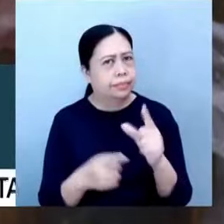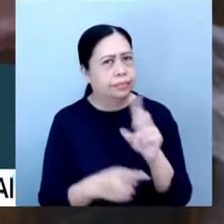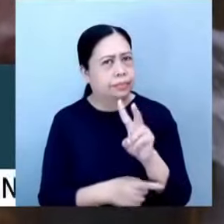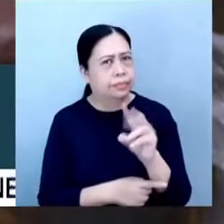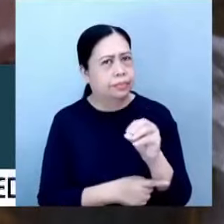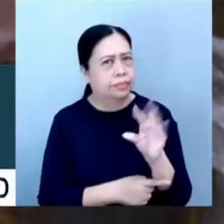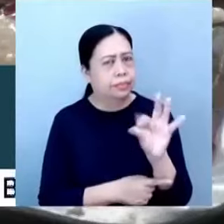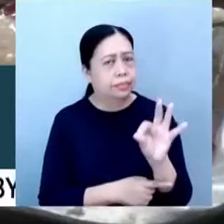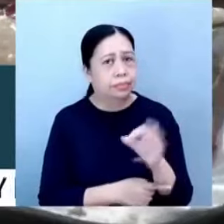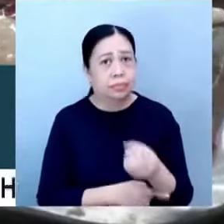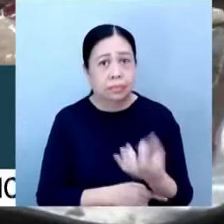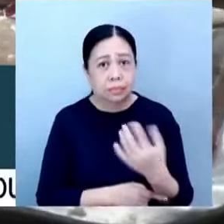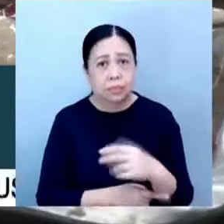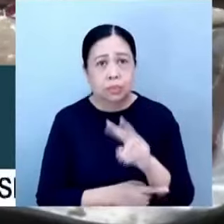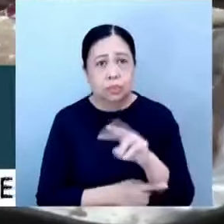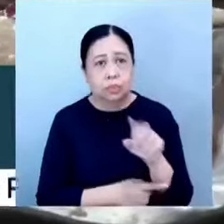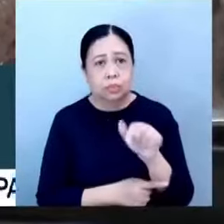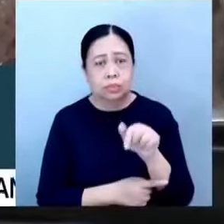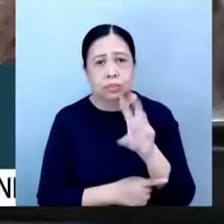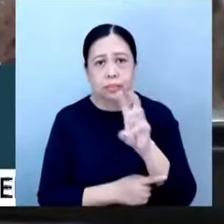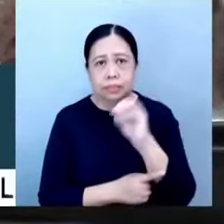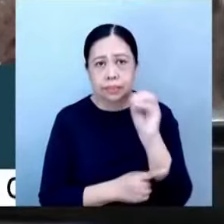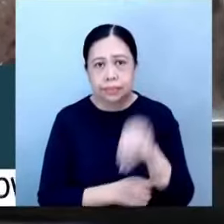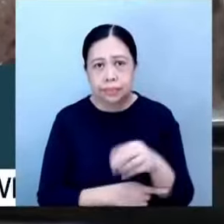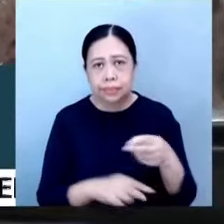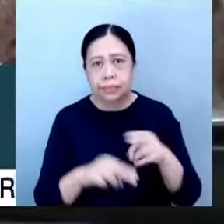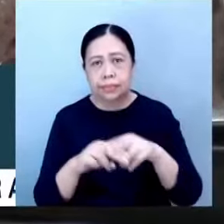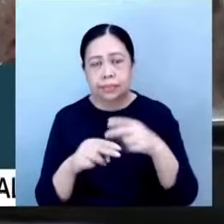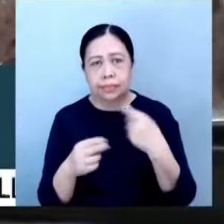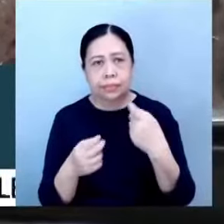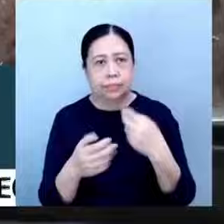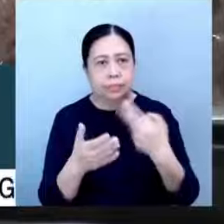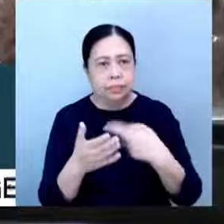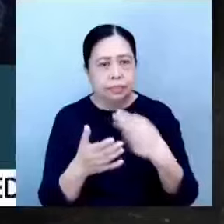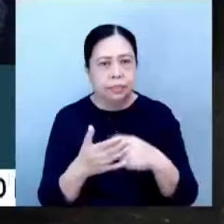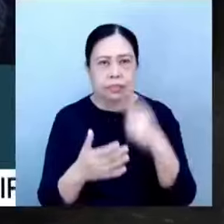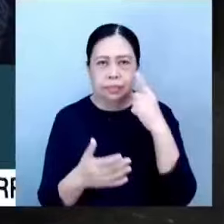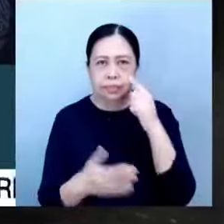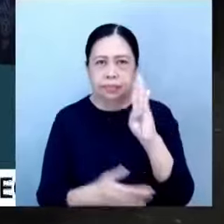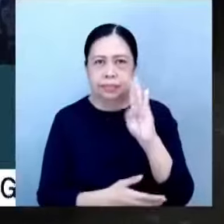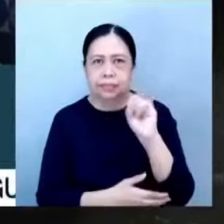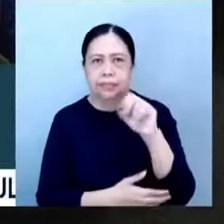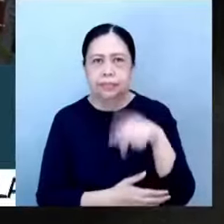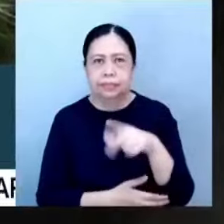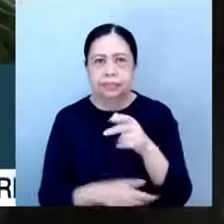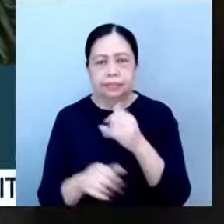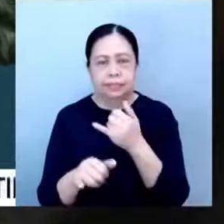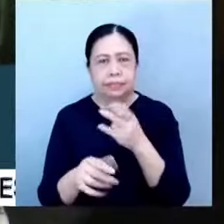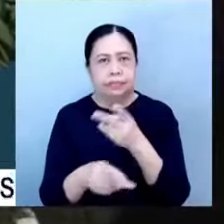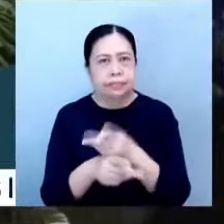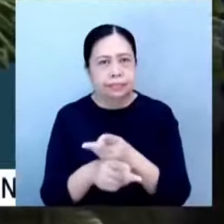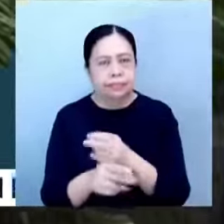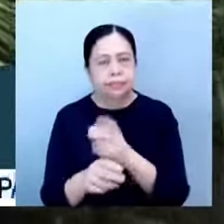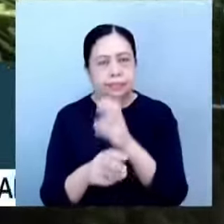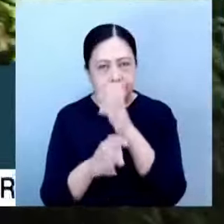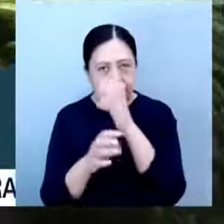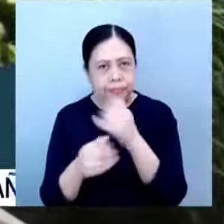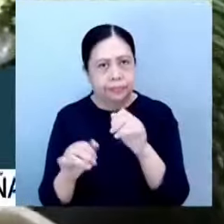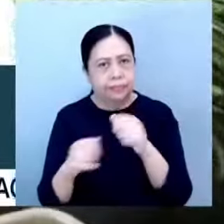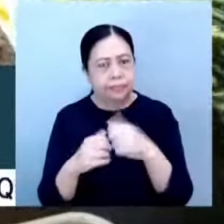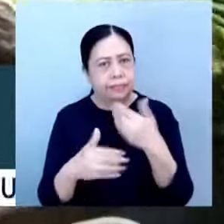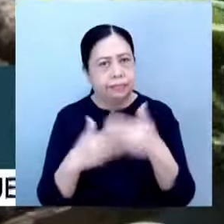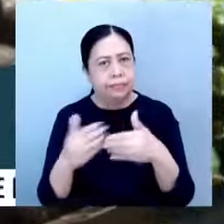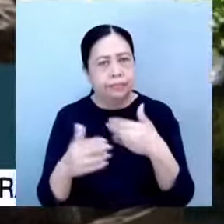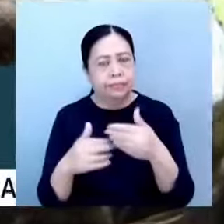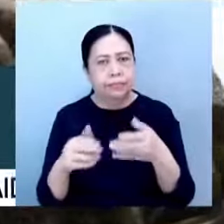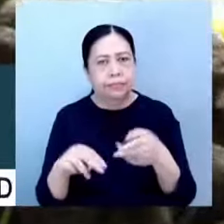at 22.6%. An analyst expects the central bank to keep its policy rates tight despite easing inflation